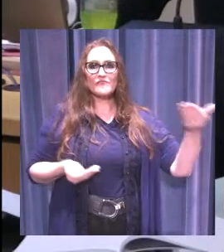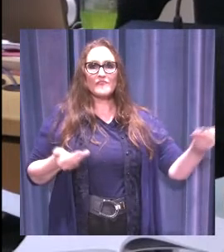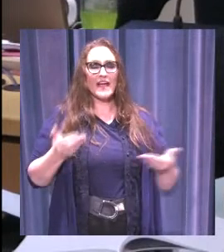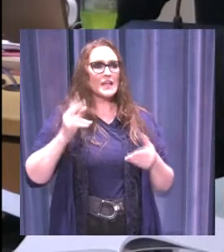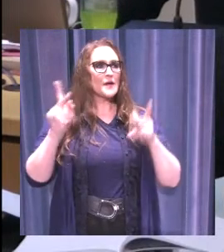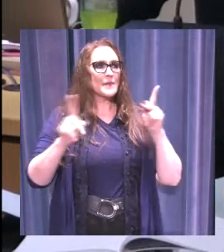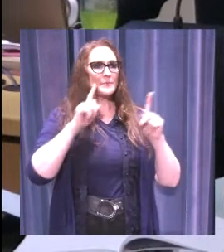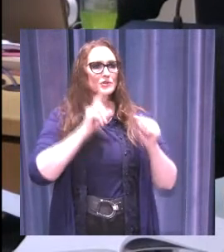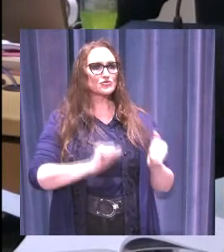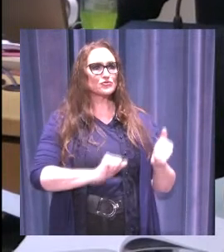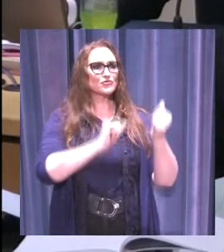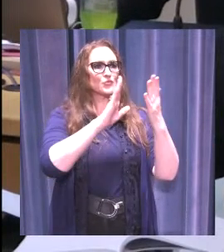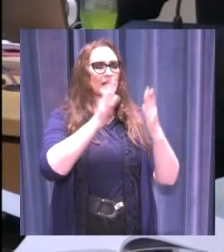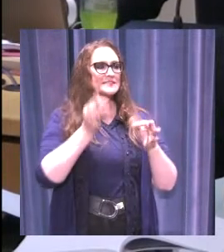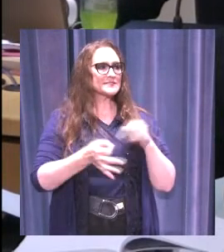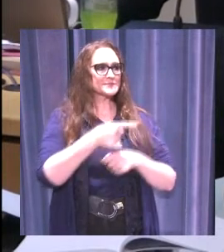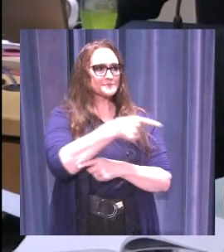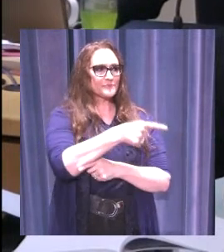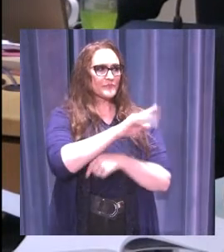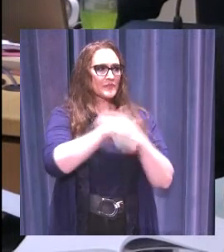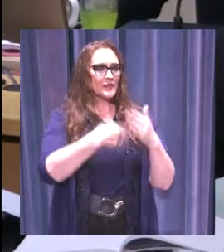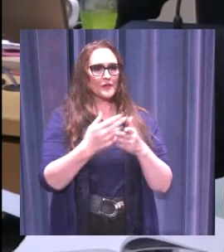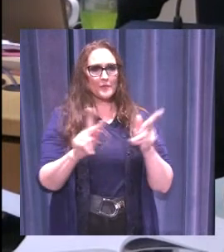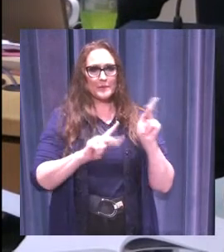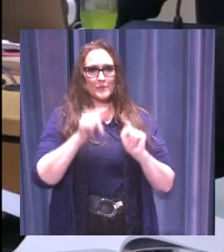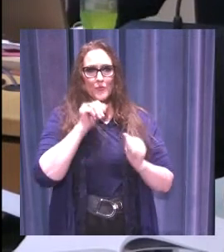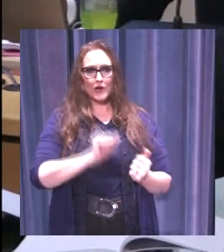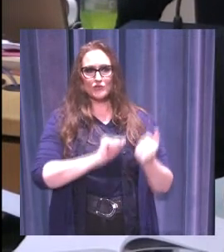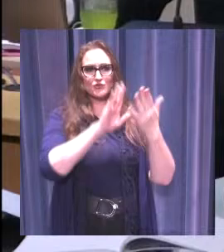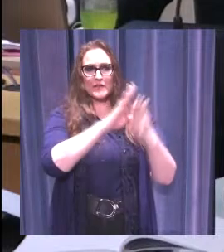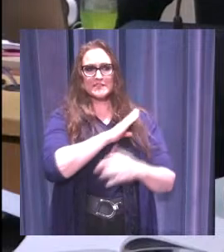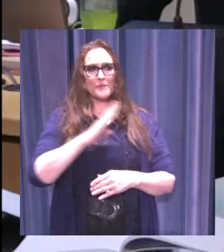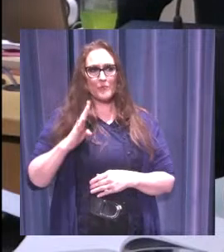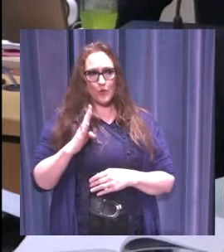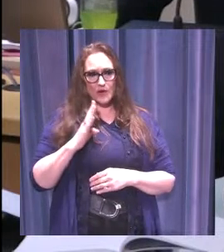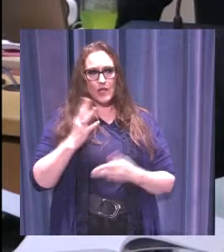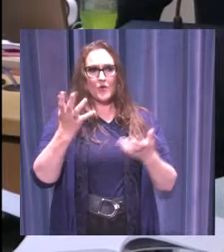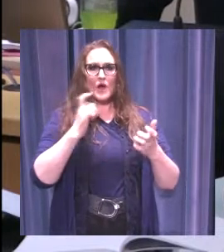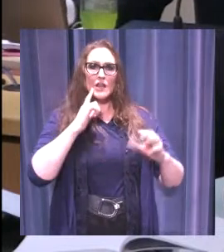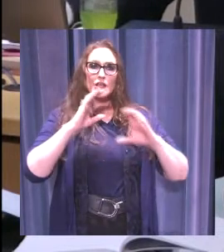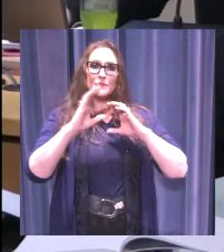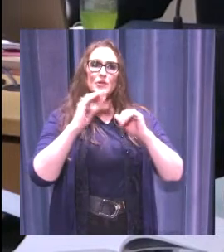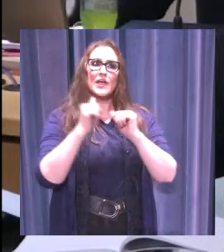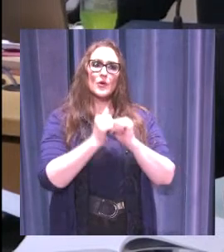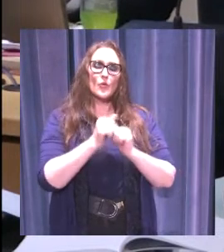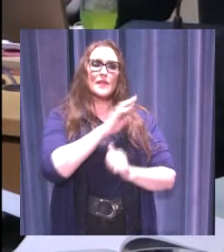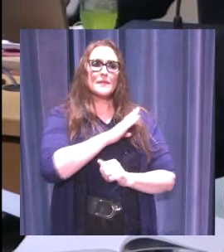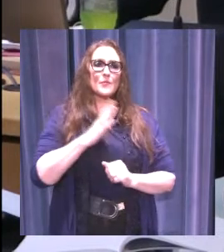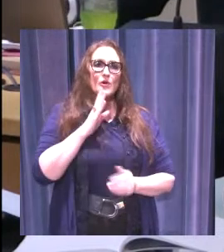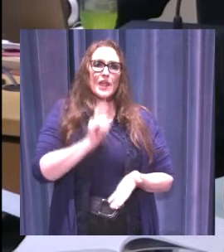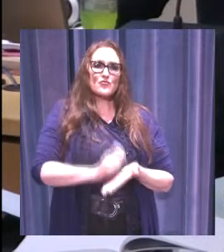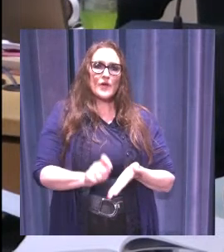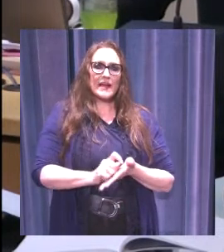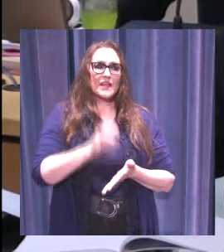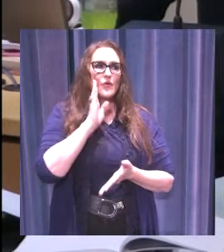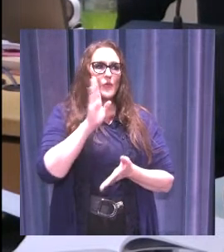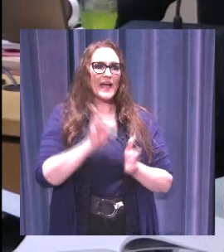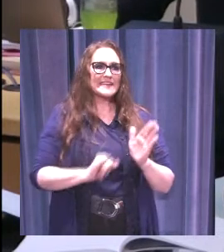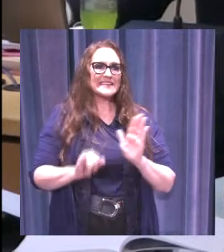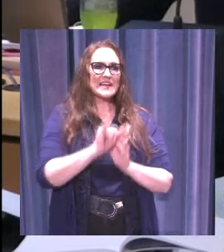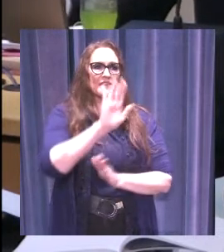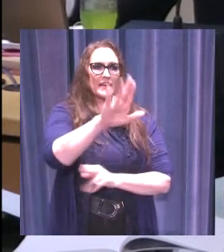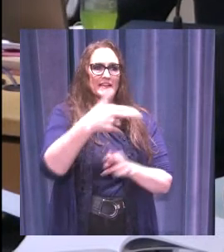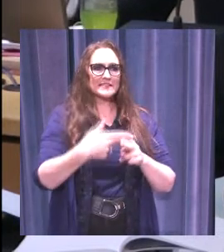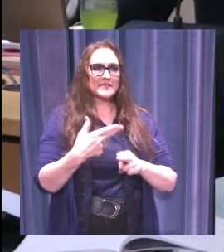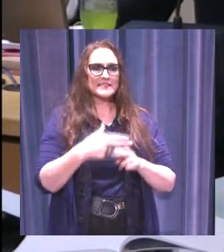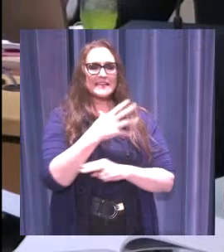board. All citizens who wish to address the board or who wish to communicate with the board in writing shall identify